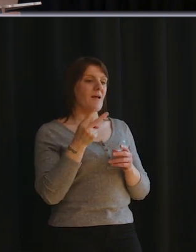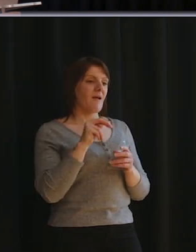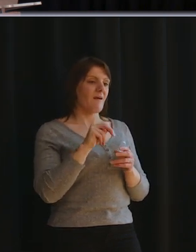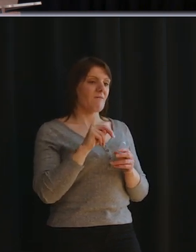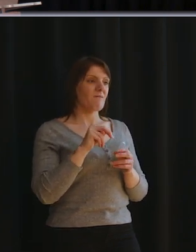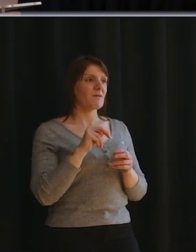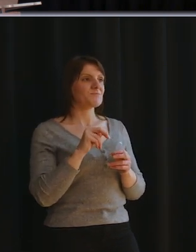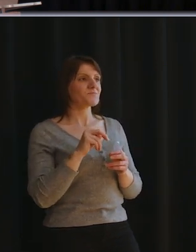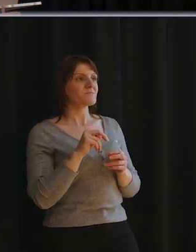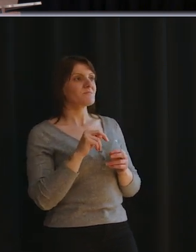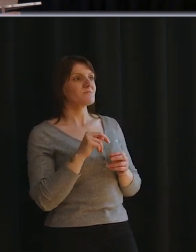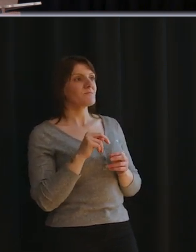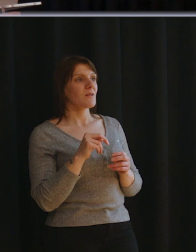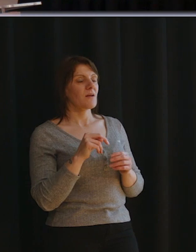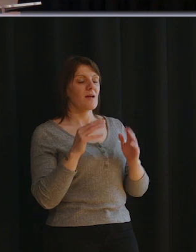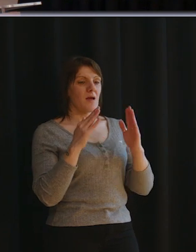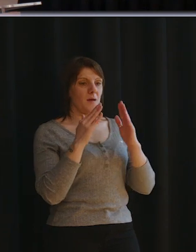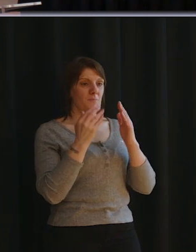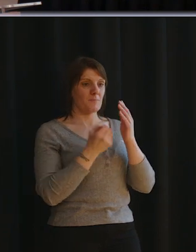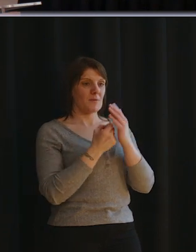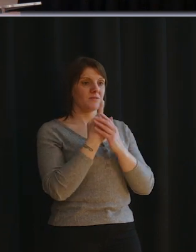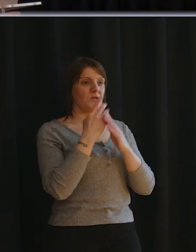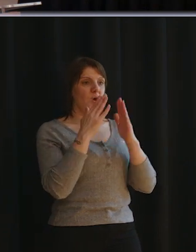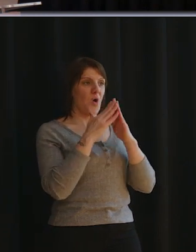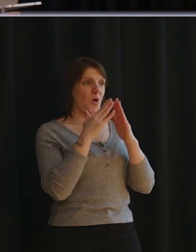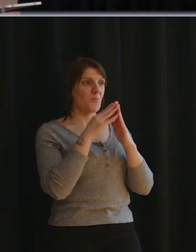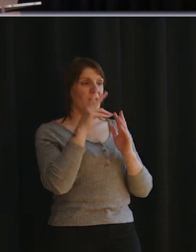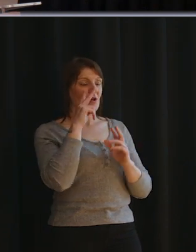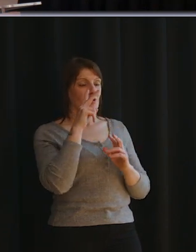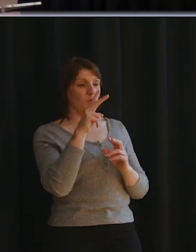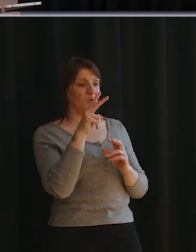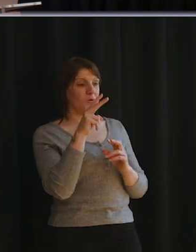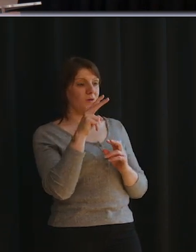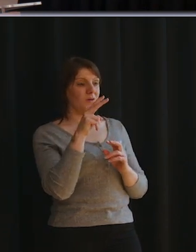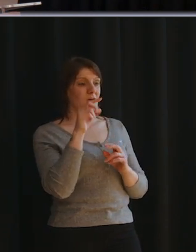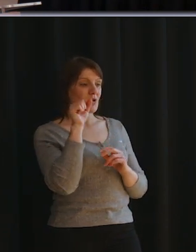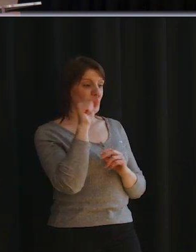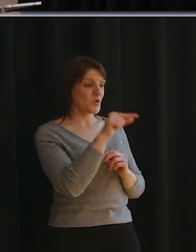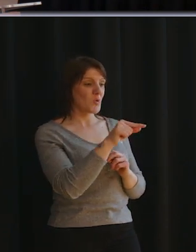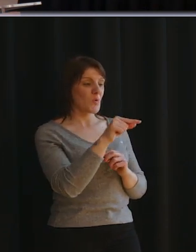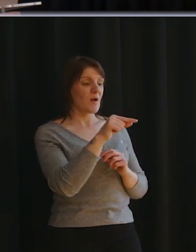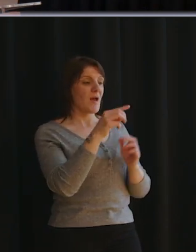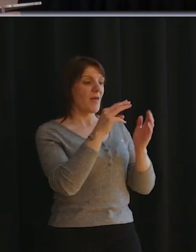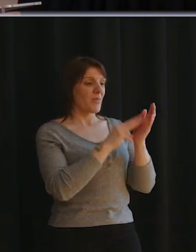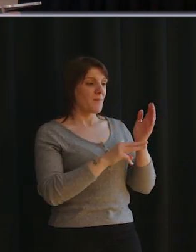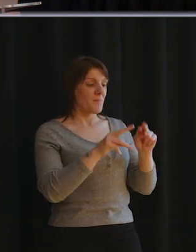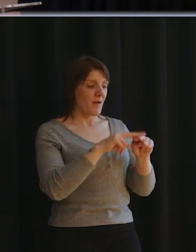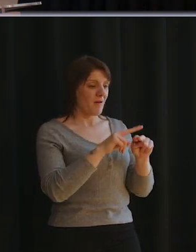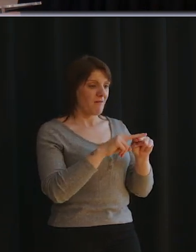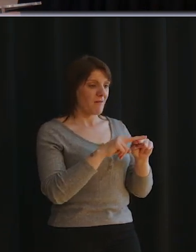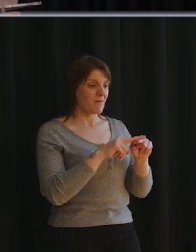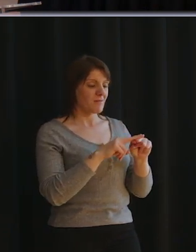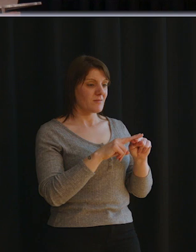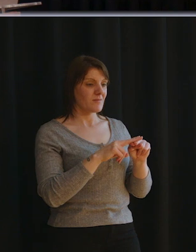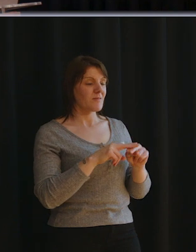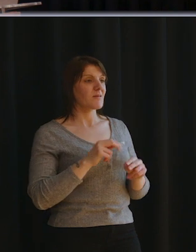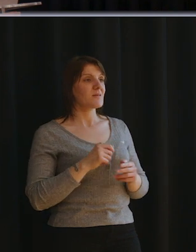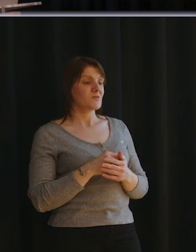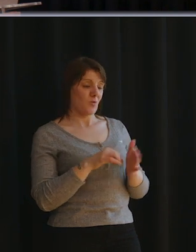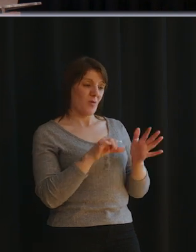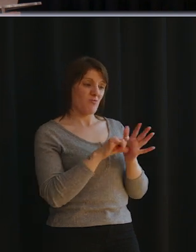looking at you, the parent, as the problem. Yeah. And we had that. My son's a young adult now.